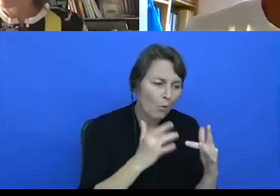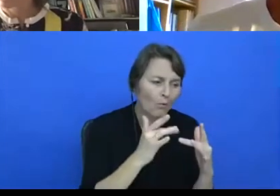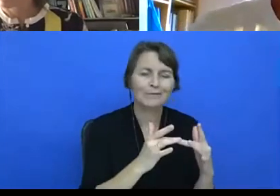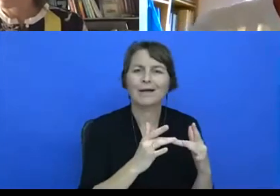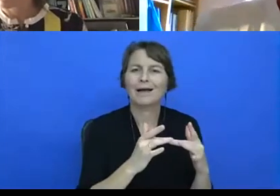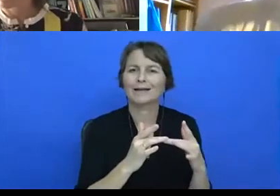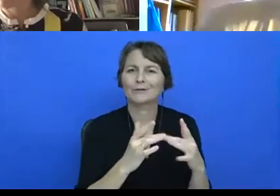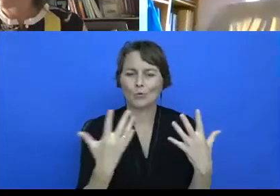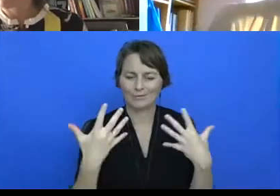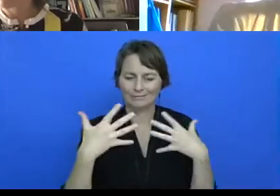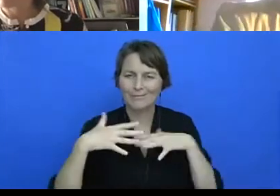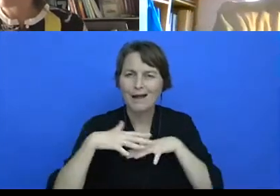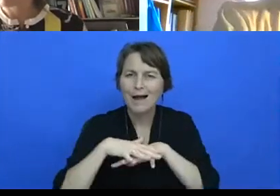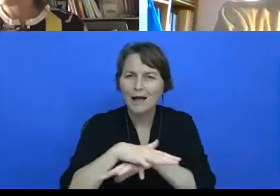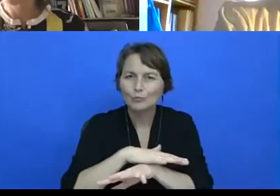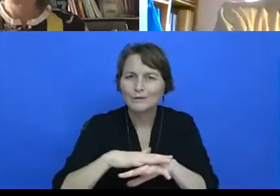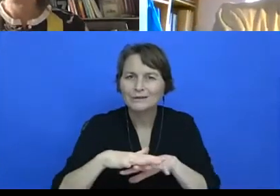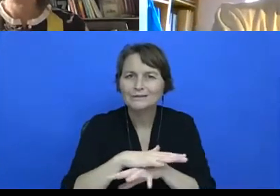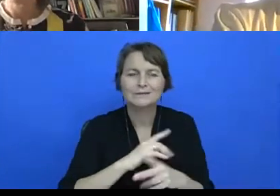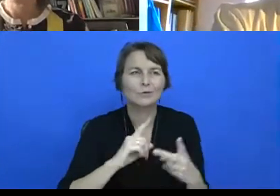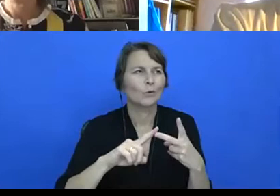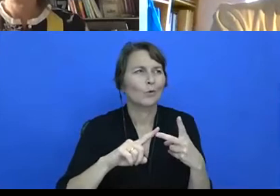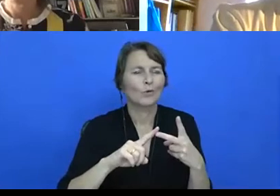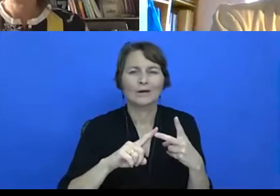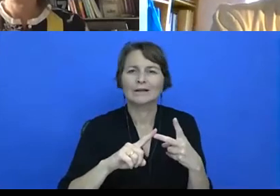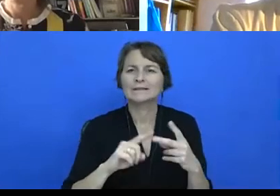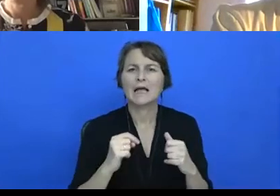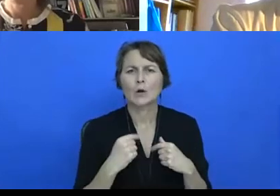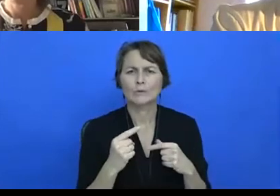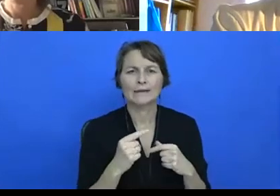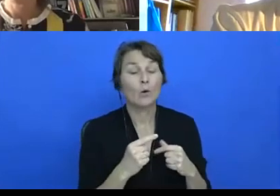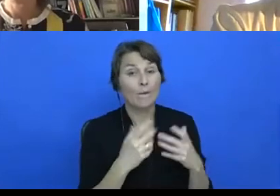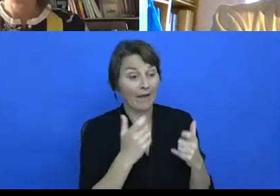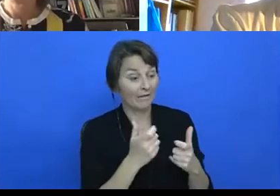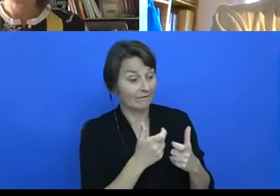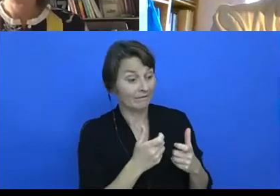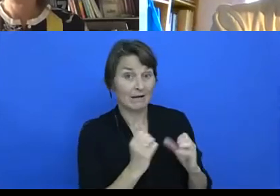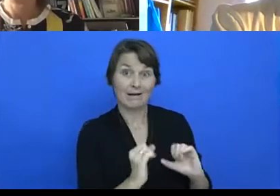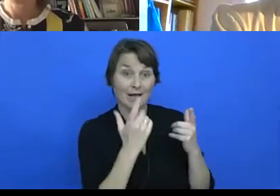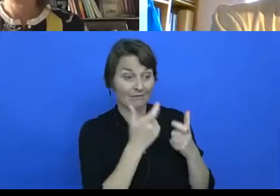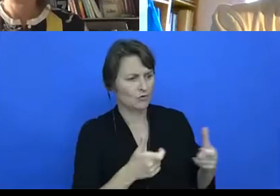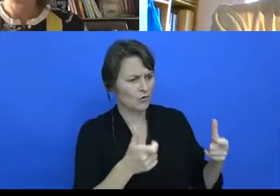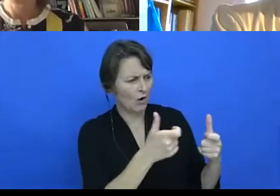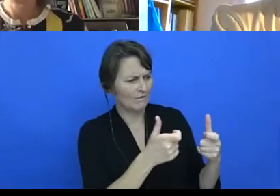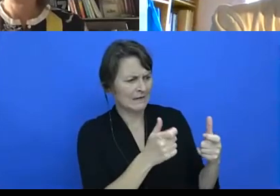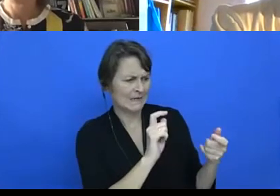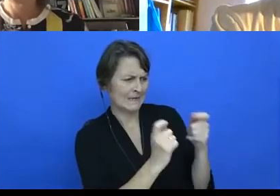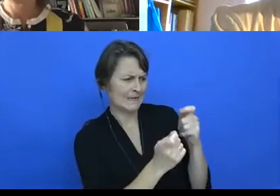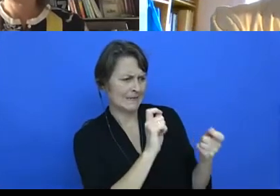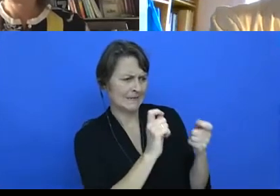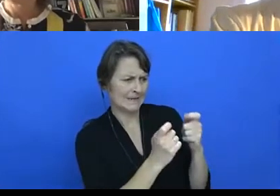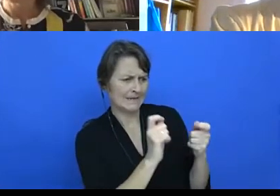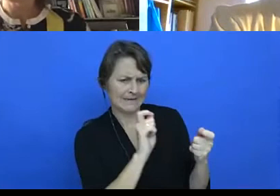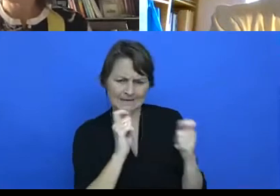let's say. So very much moving away from this idea of adapting to it, but, you know, really rethinking what are the things we value in